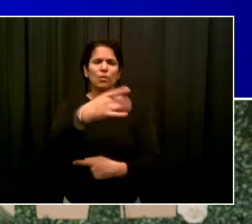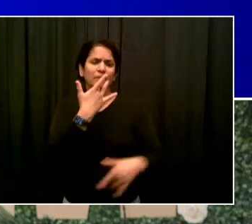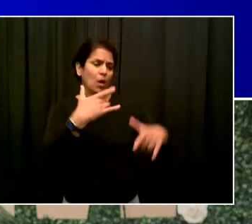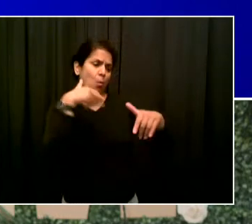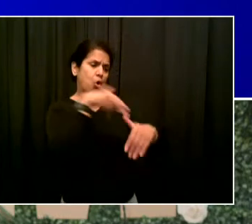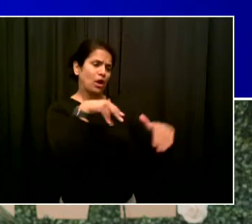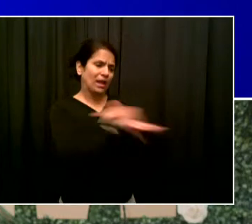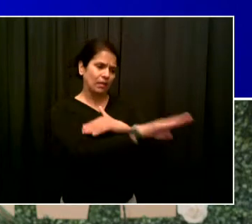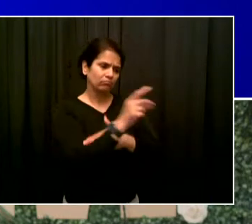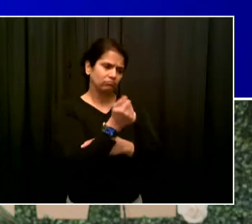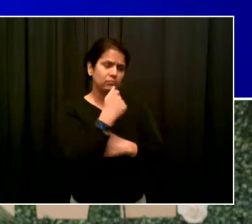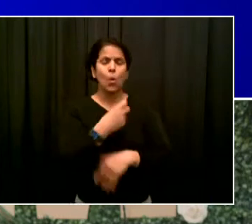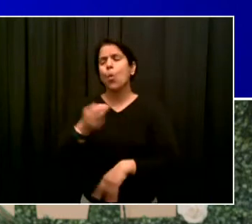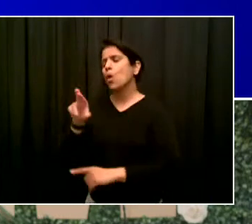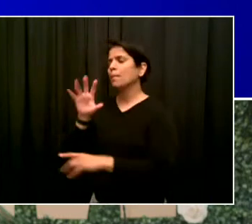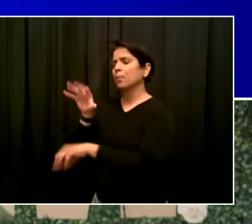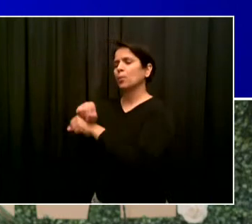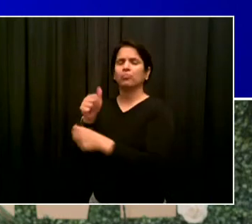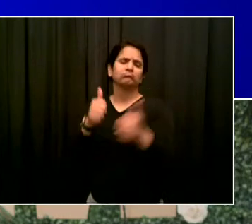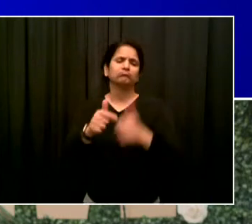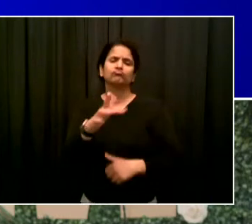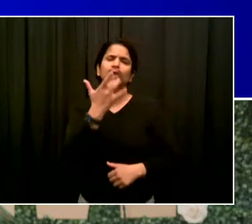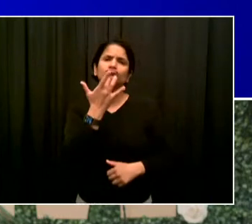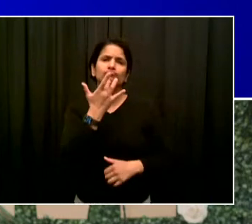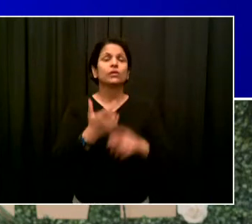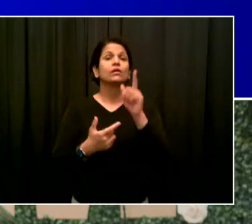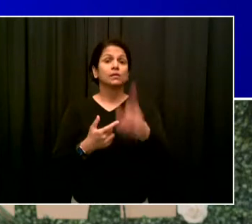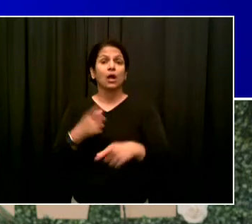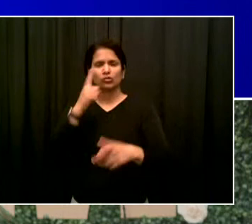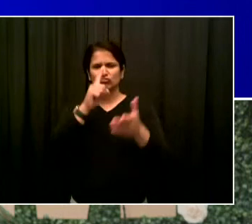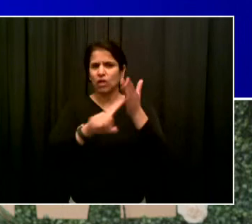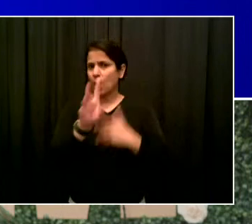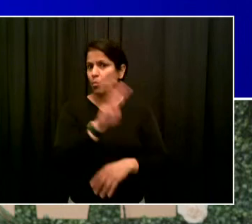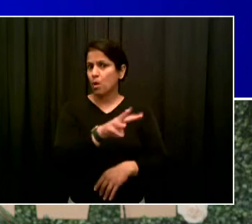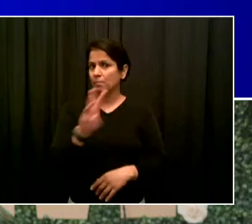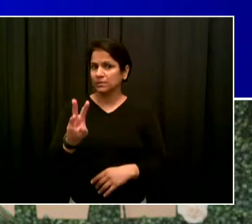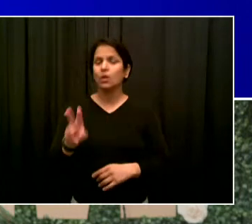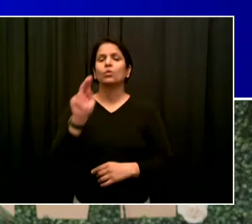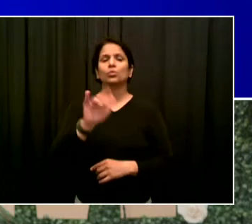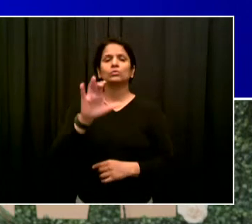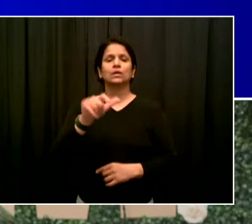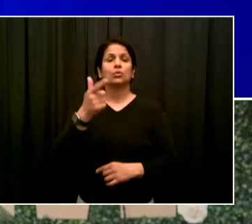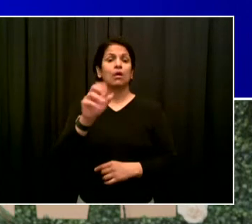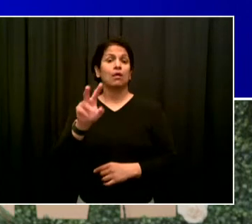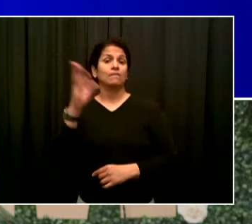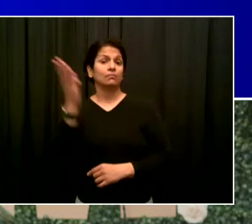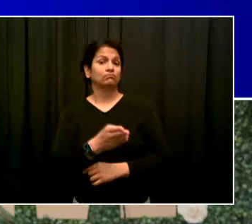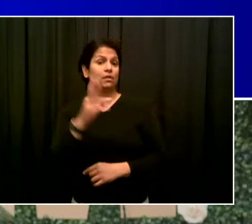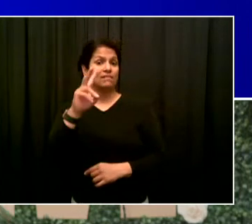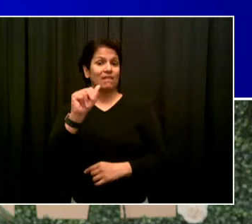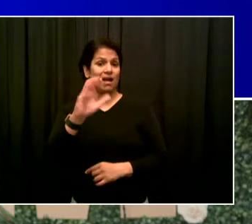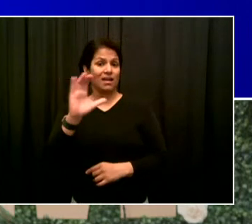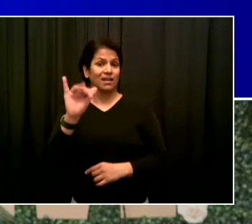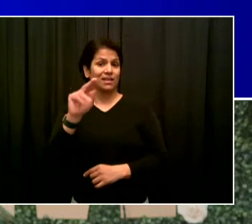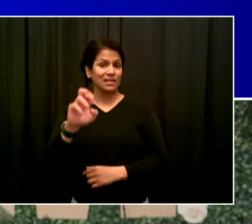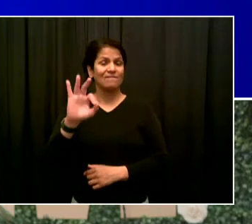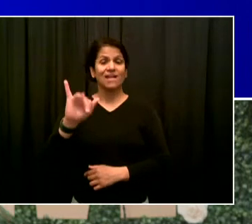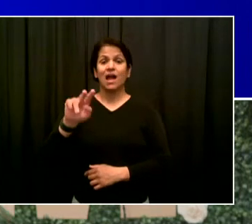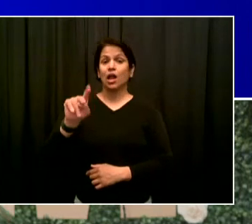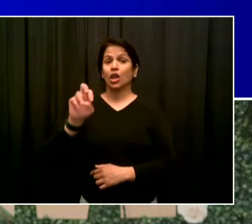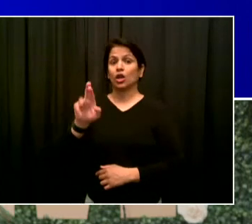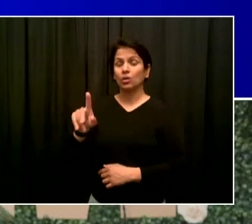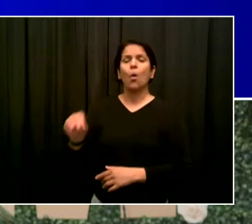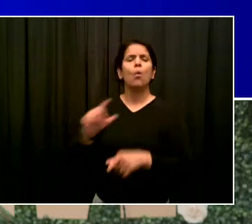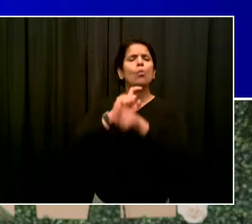877-VAX4-NYC. So it is literally the easiest it's ever been to get vaccinated. We need everyone to get in this so we